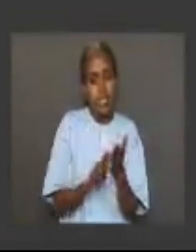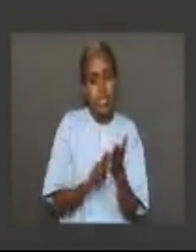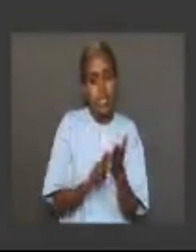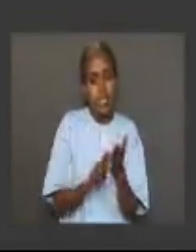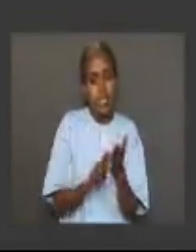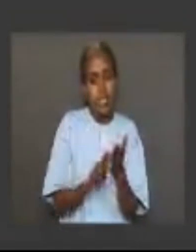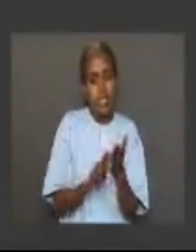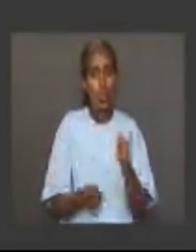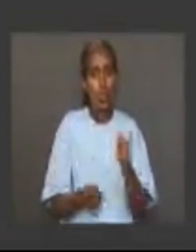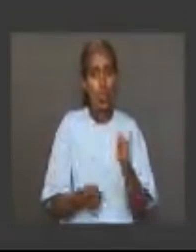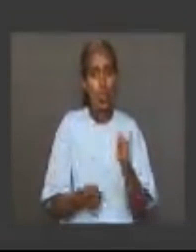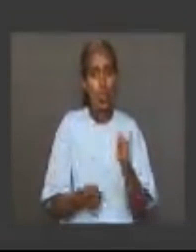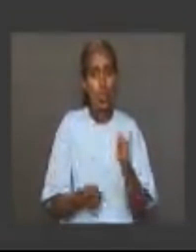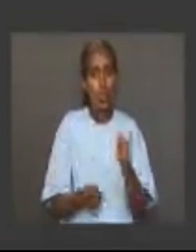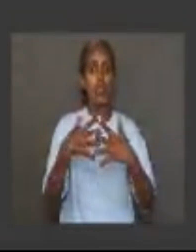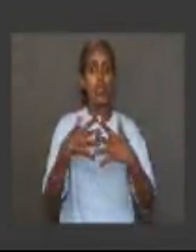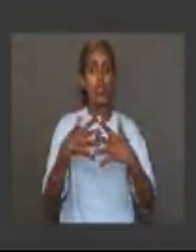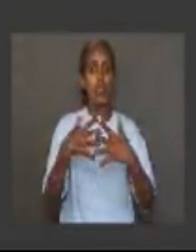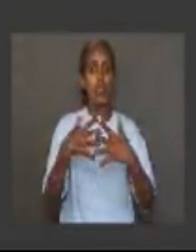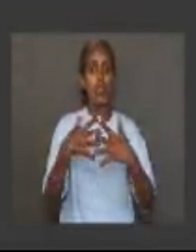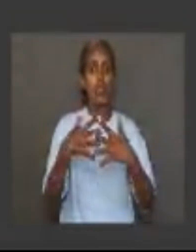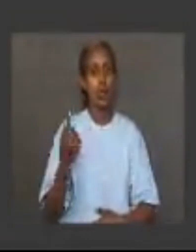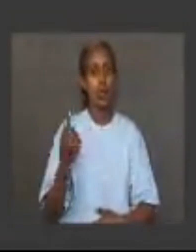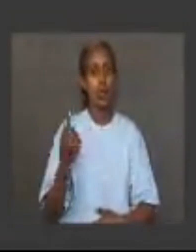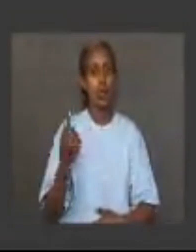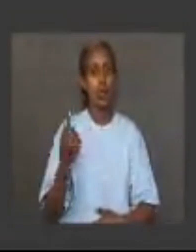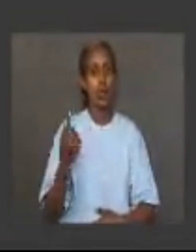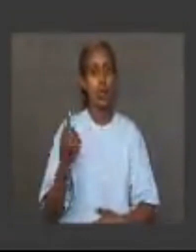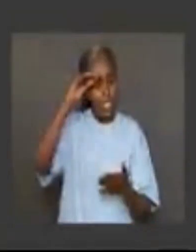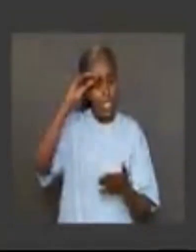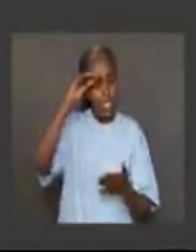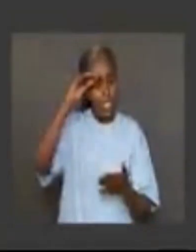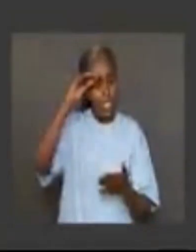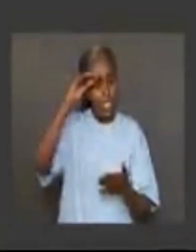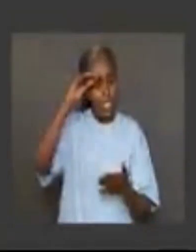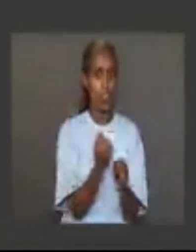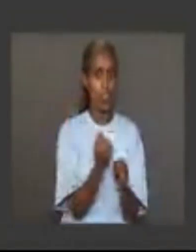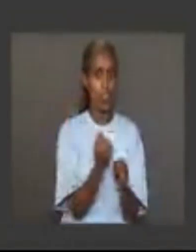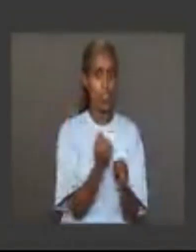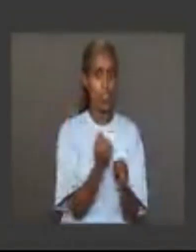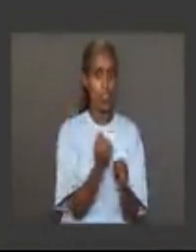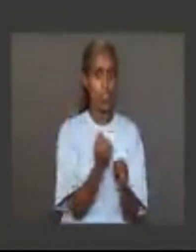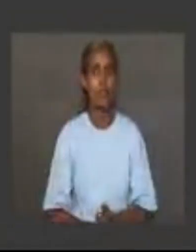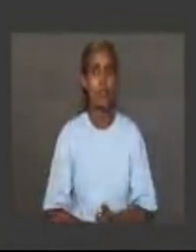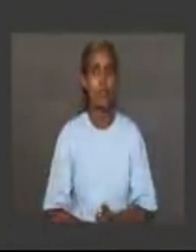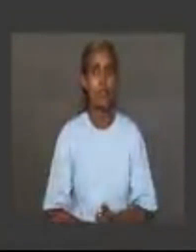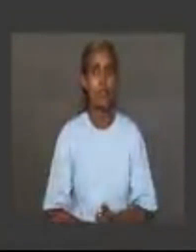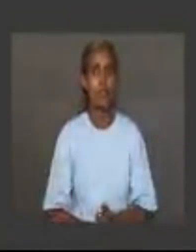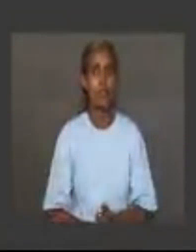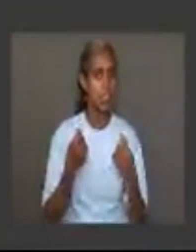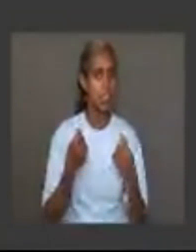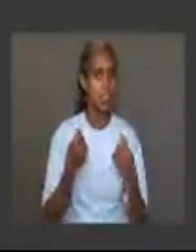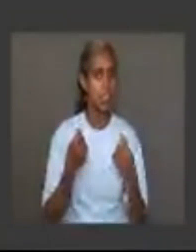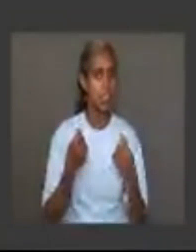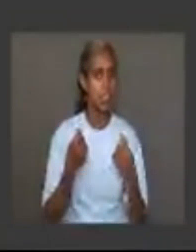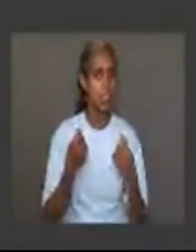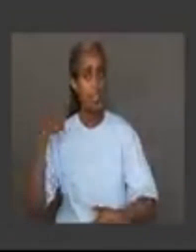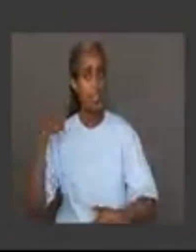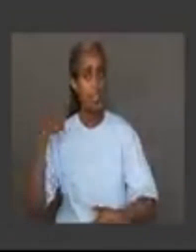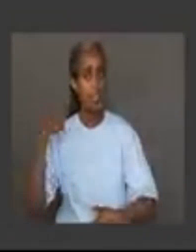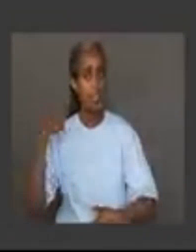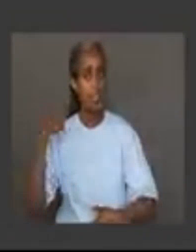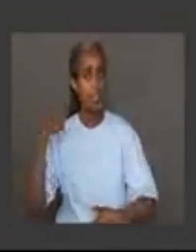union, as we learned from the activity. Let us try another activity.